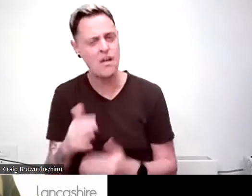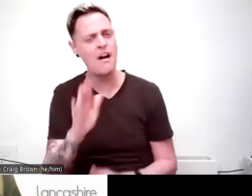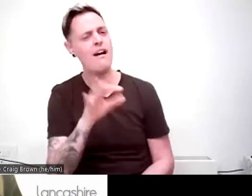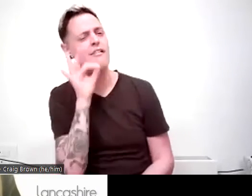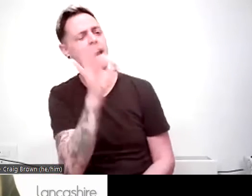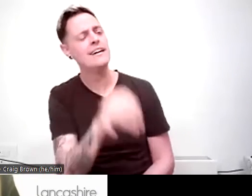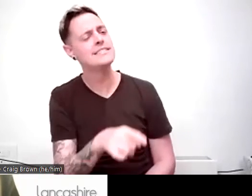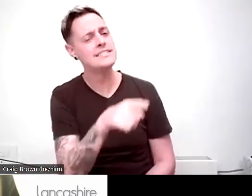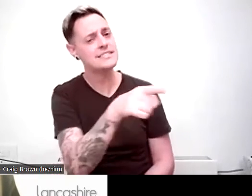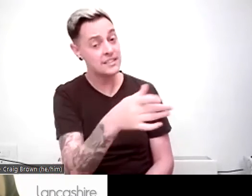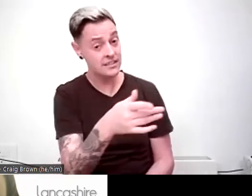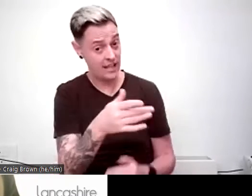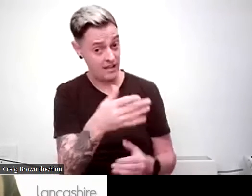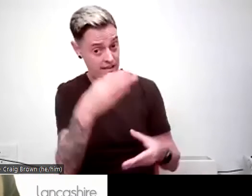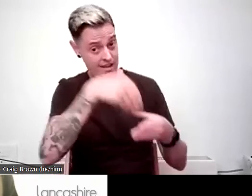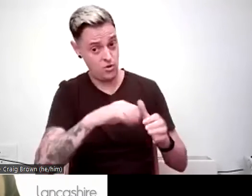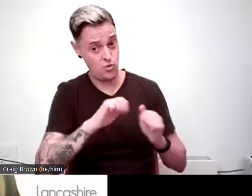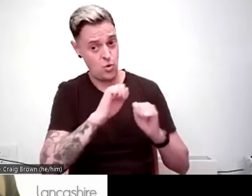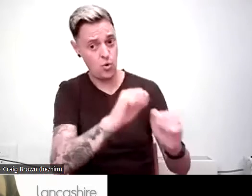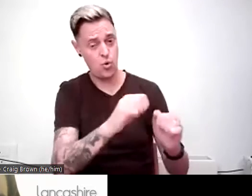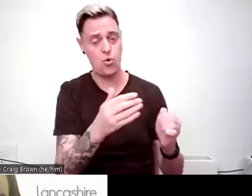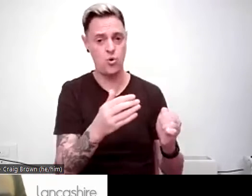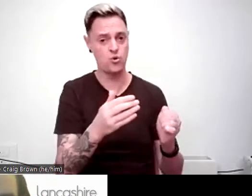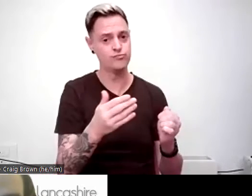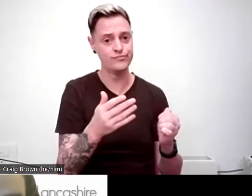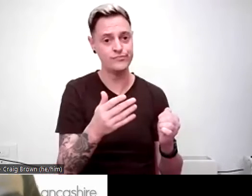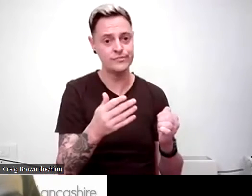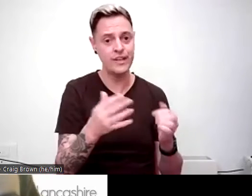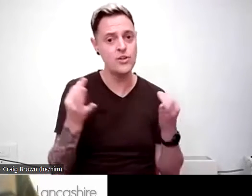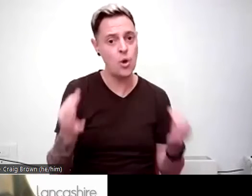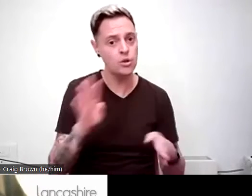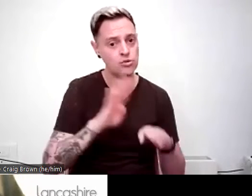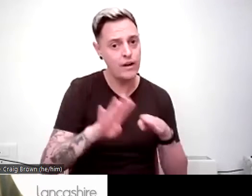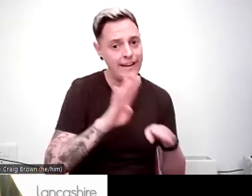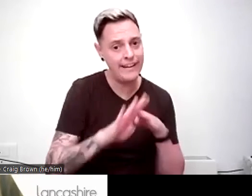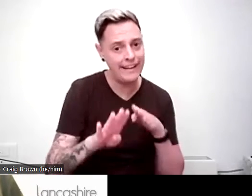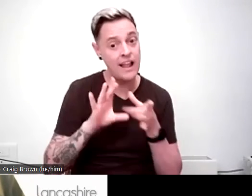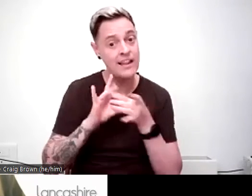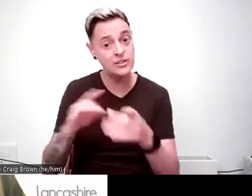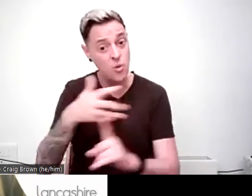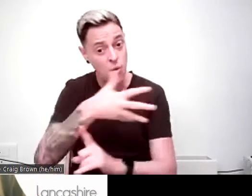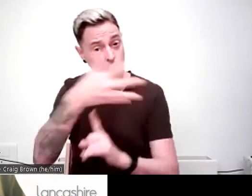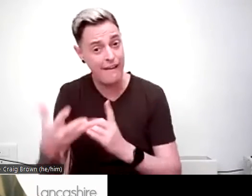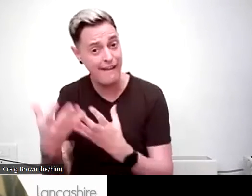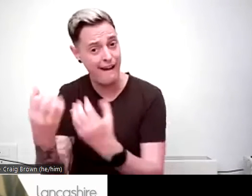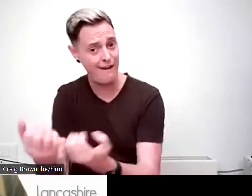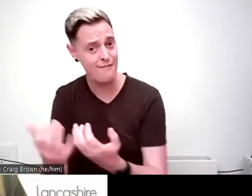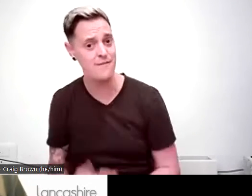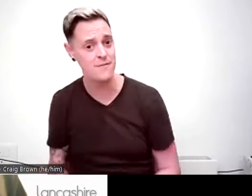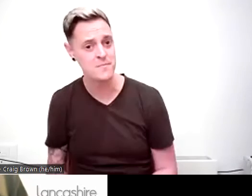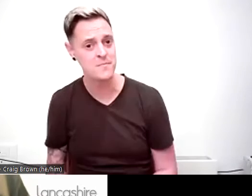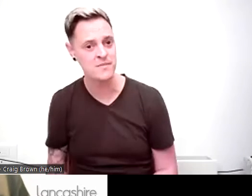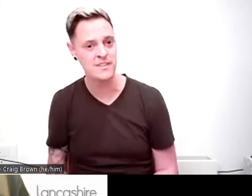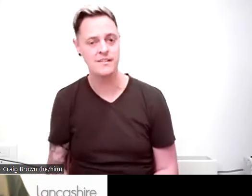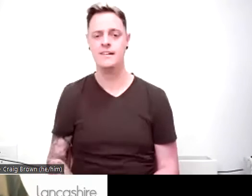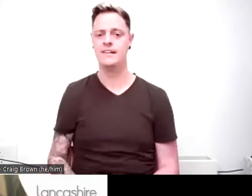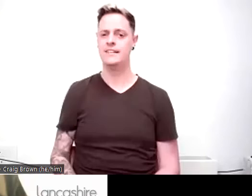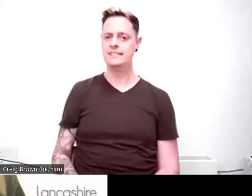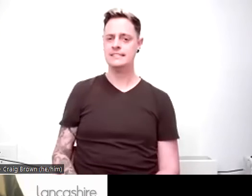queer No. people who are doing yoga and stuff, or not? Yeah, no, that was never